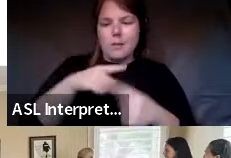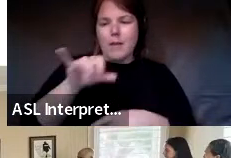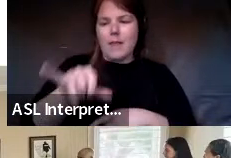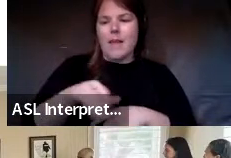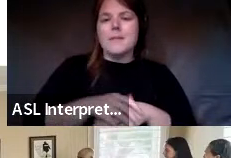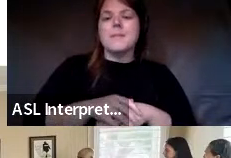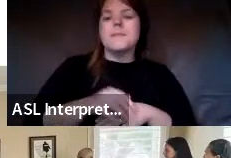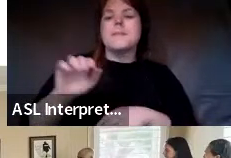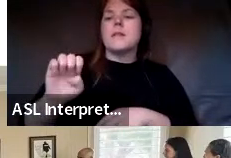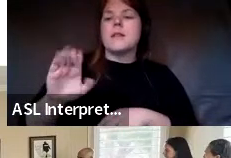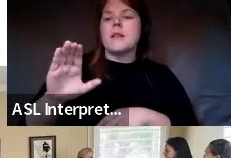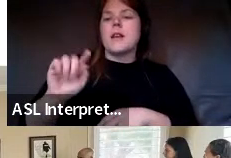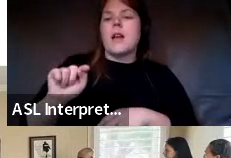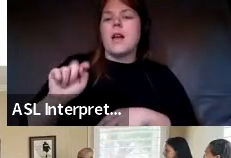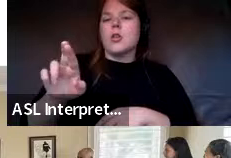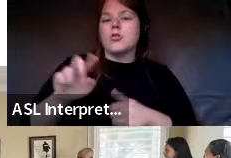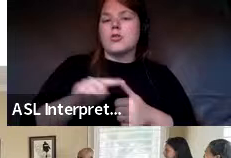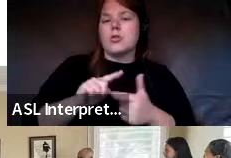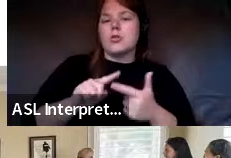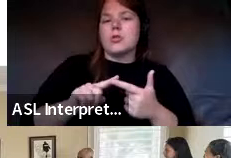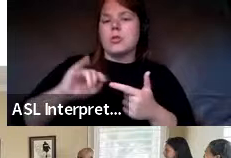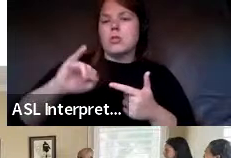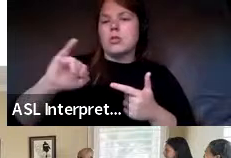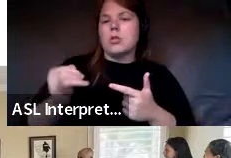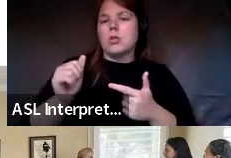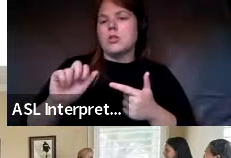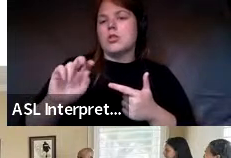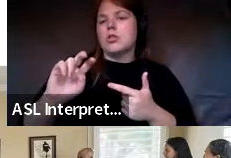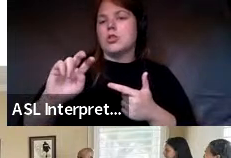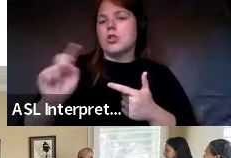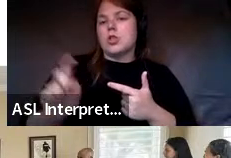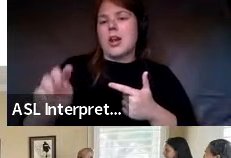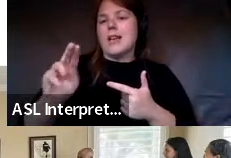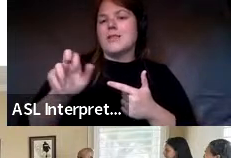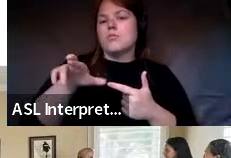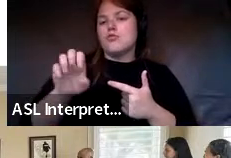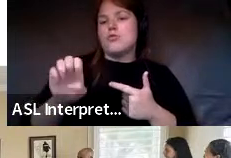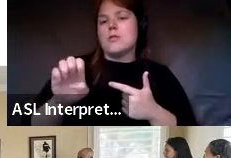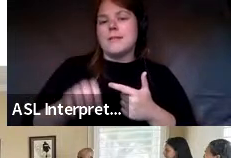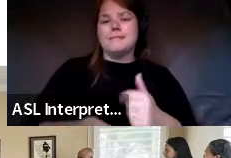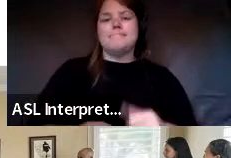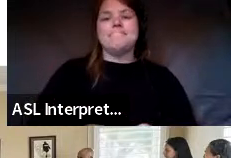I'll see Hector and Jazz, Marie, or Bobby.